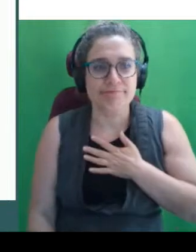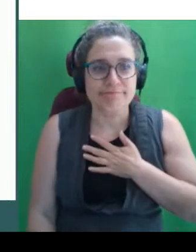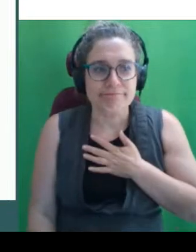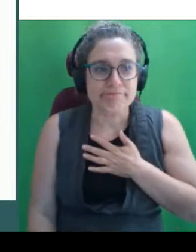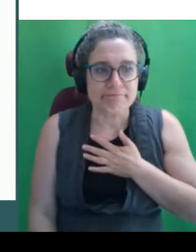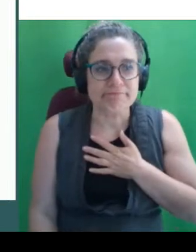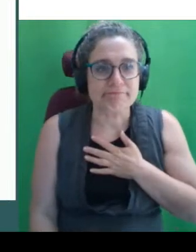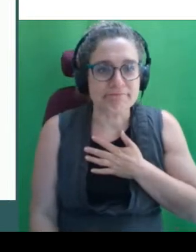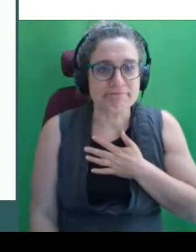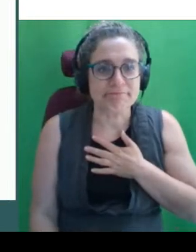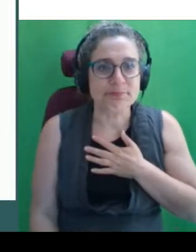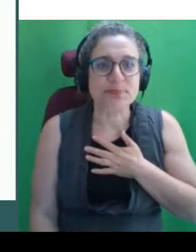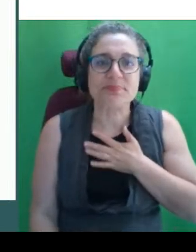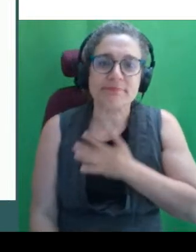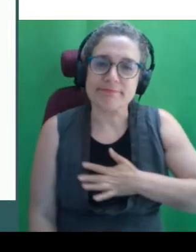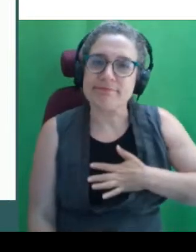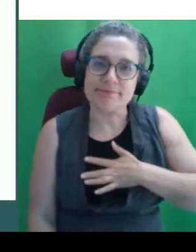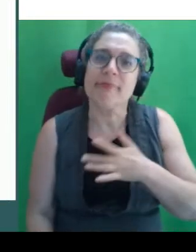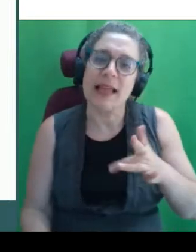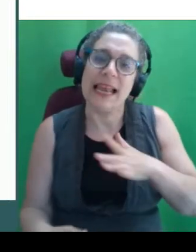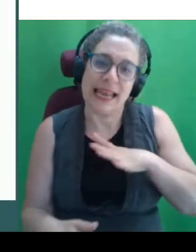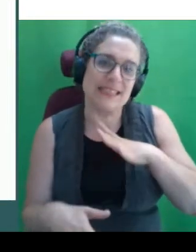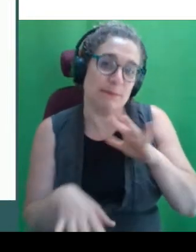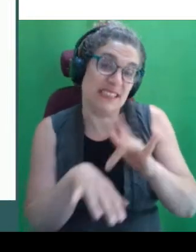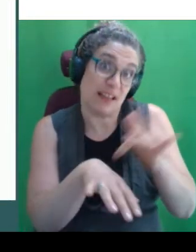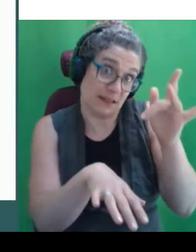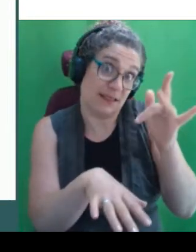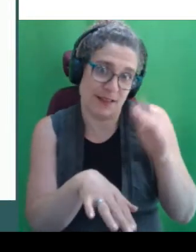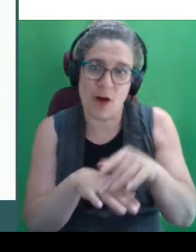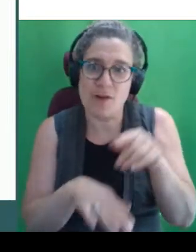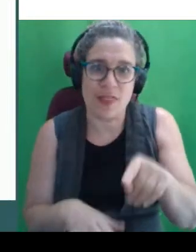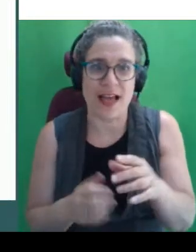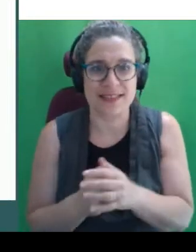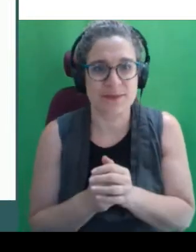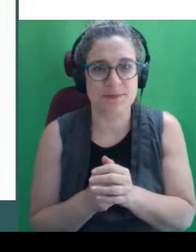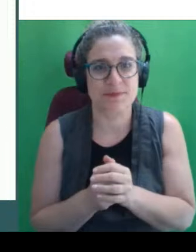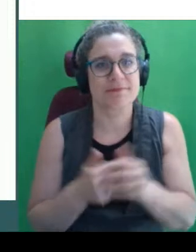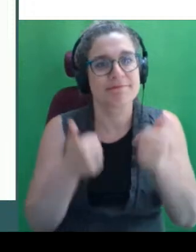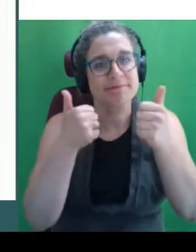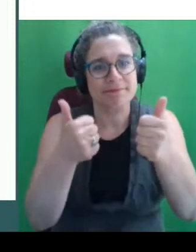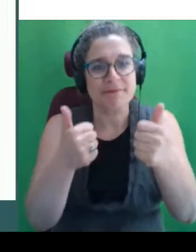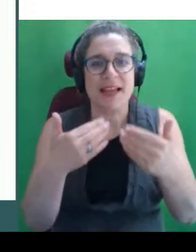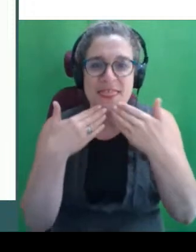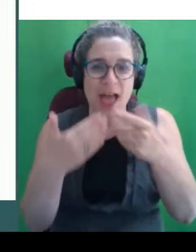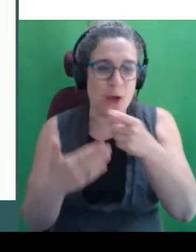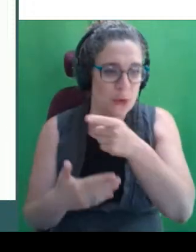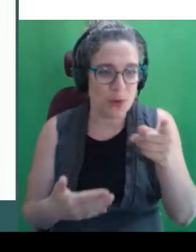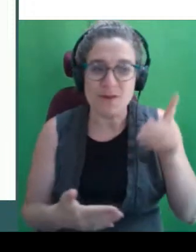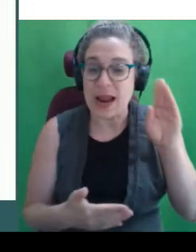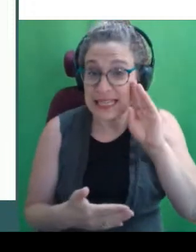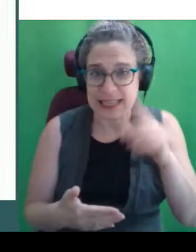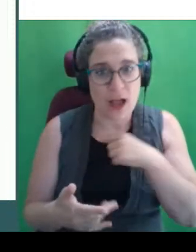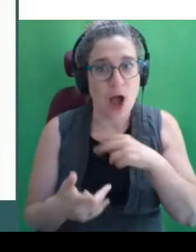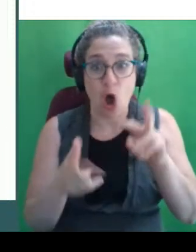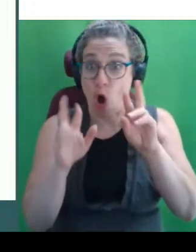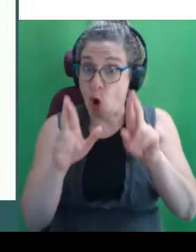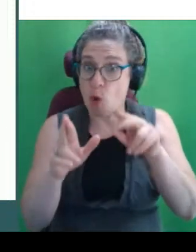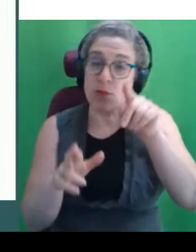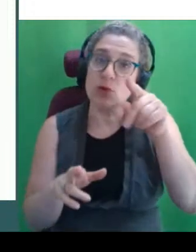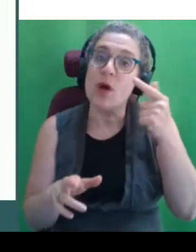managed very, very sensitively. Thank you very much for listening. I hope you found that will have been of